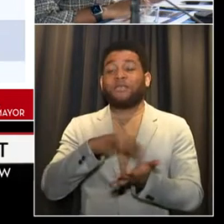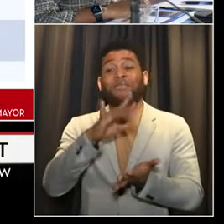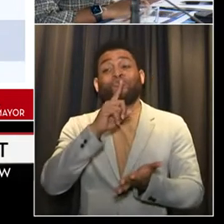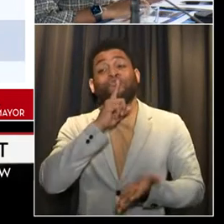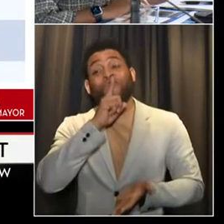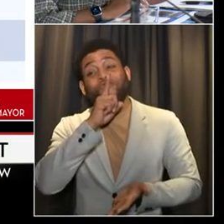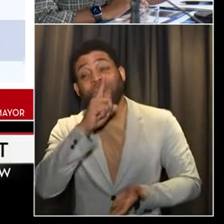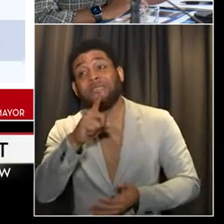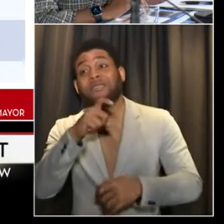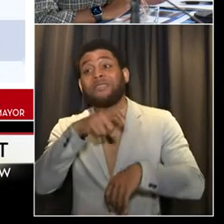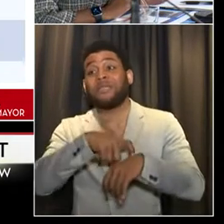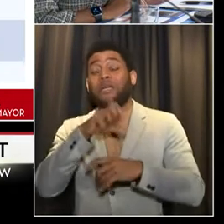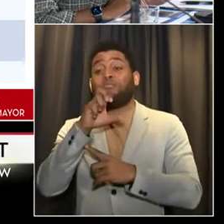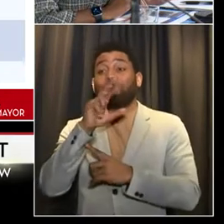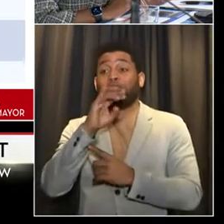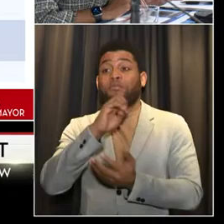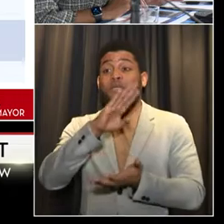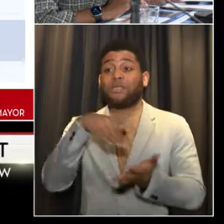cities, and we